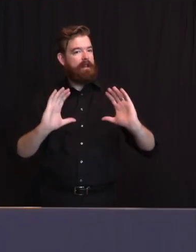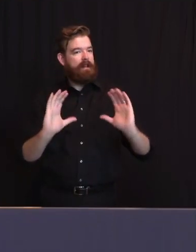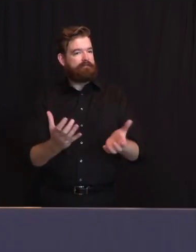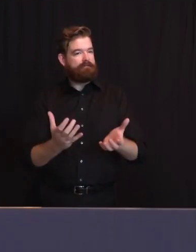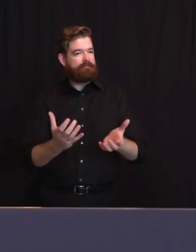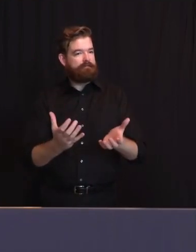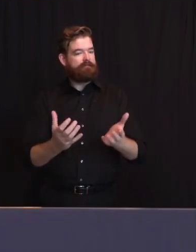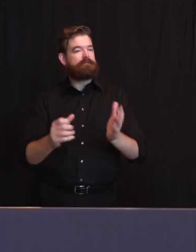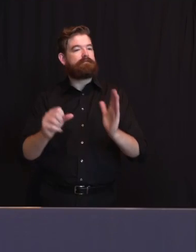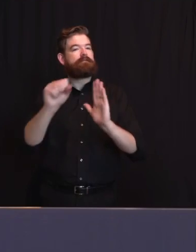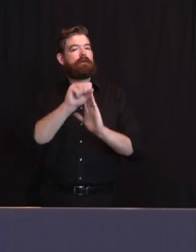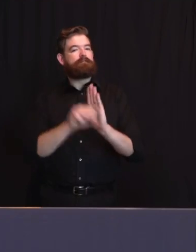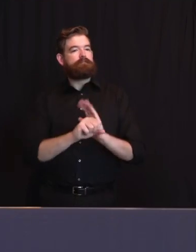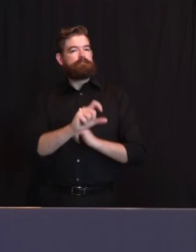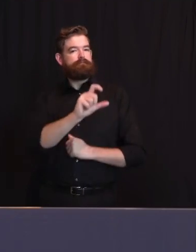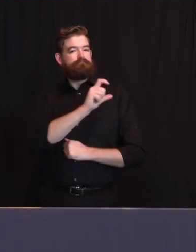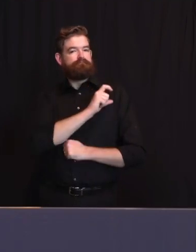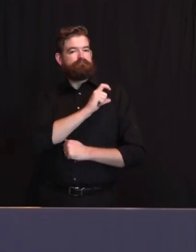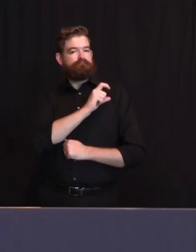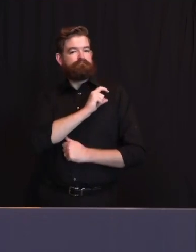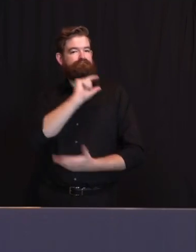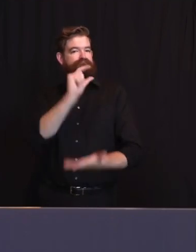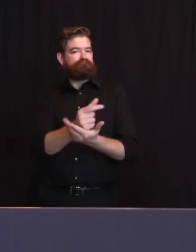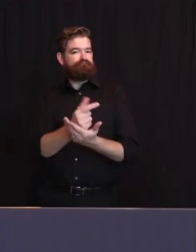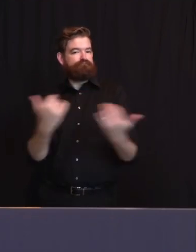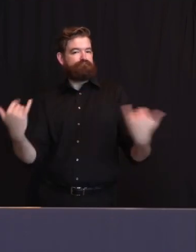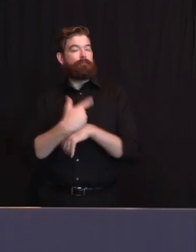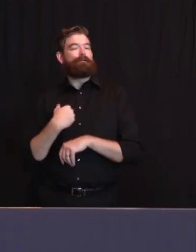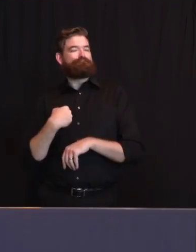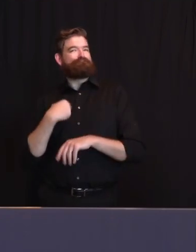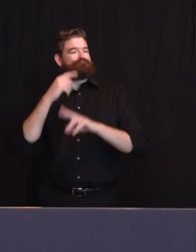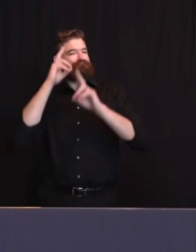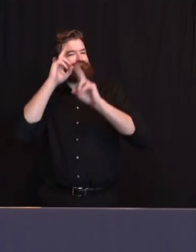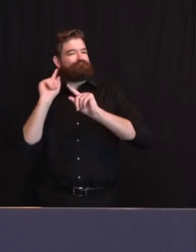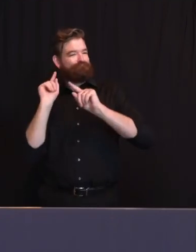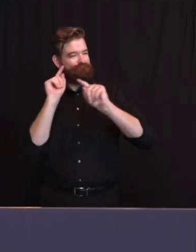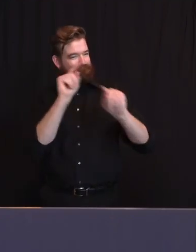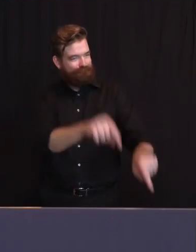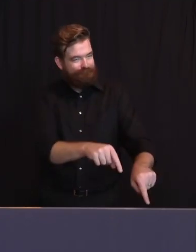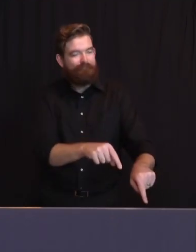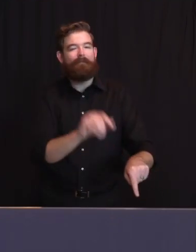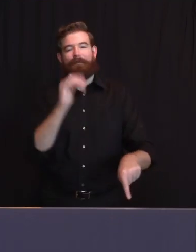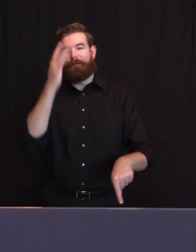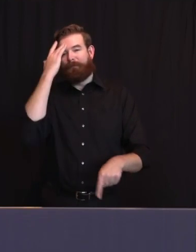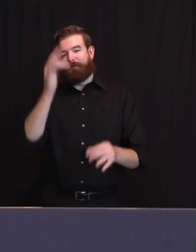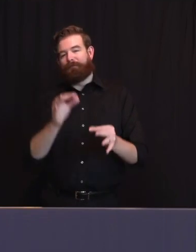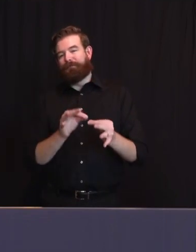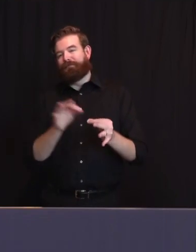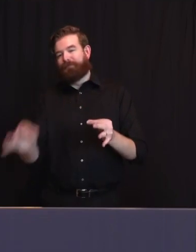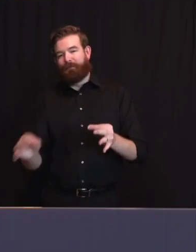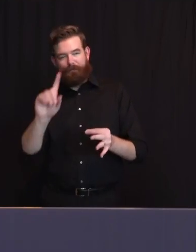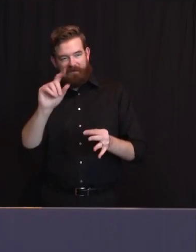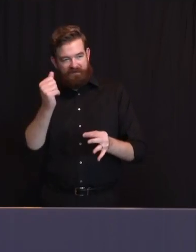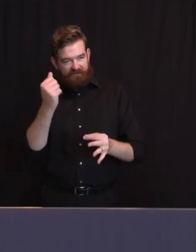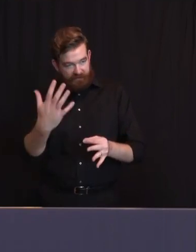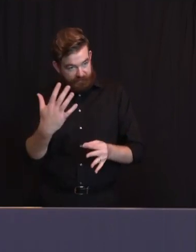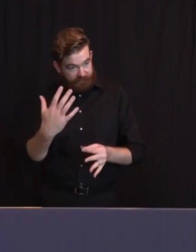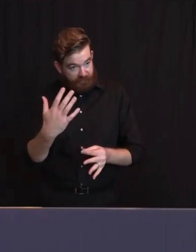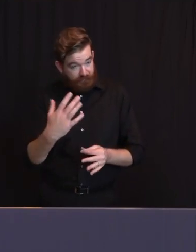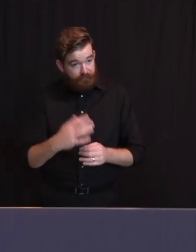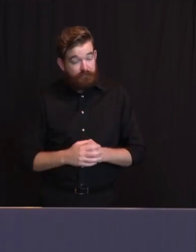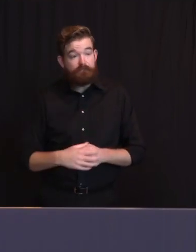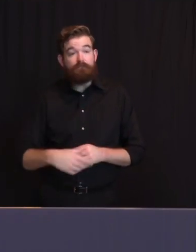Arm & Hammer Stadium, which is where the Trenton Thunder play. And Pat, that was an extraordinary experience. 165 graduates out of a group